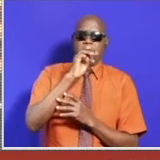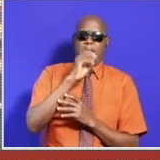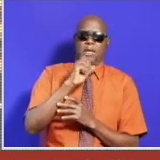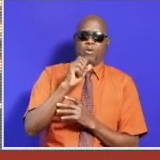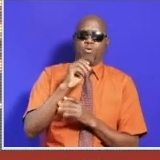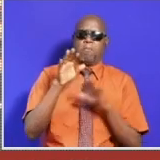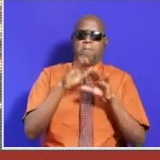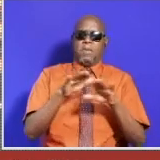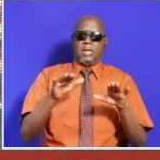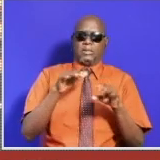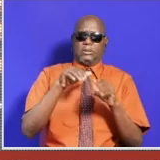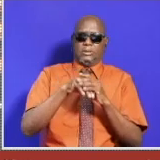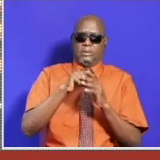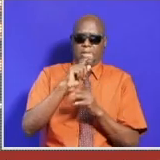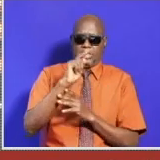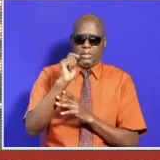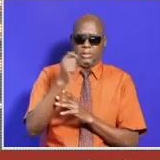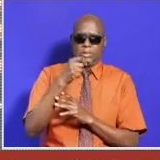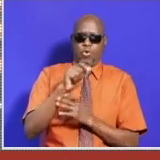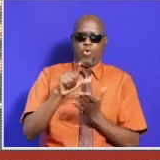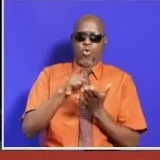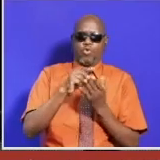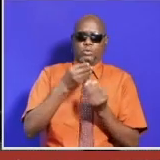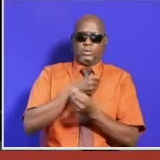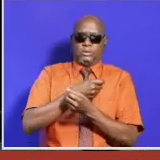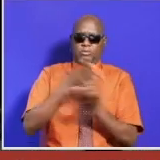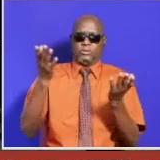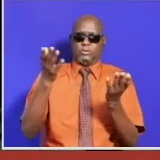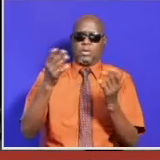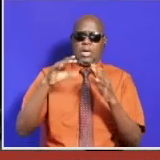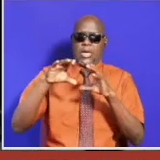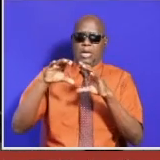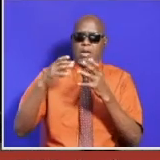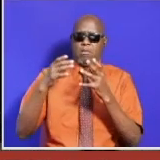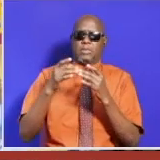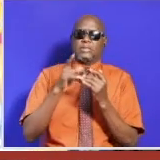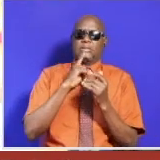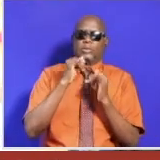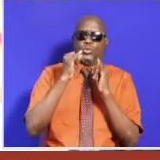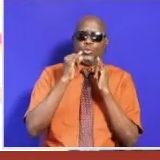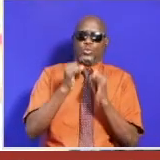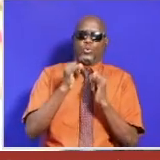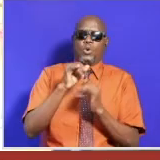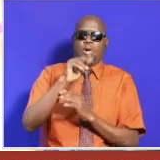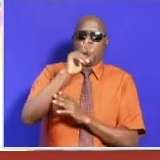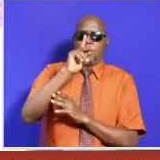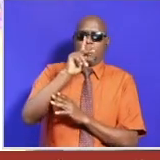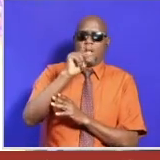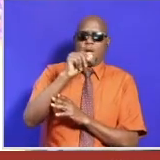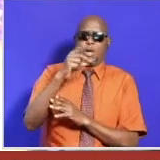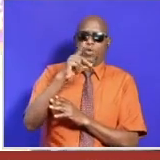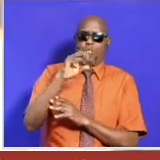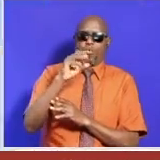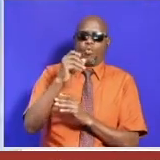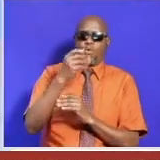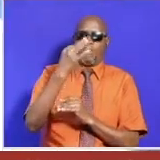its local plant, brand and distribution. The firm has announced its renewed focus on the Kadogo 37 grams pack